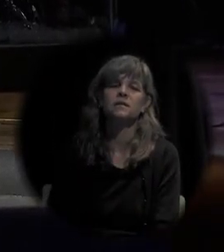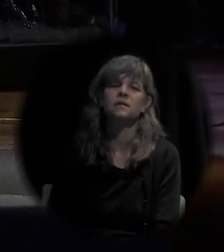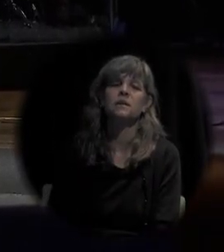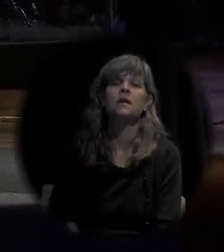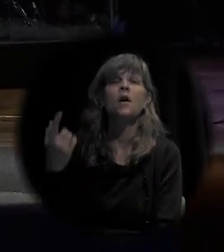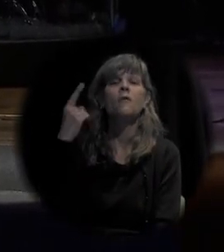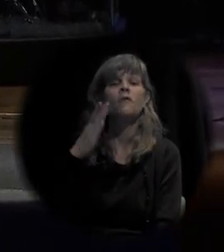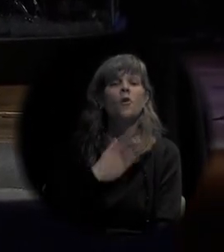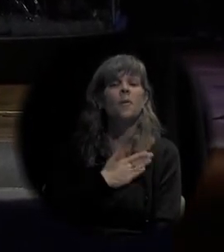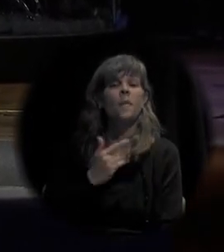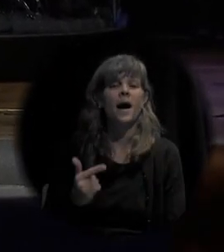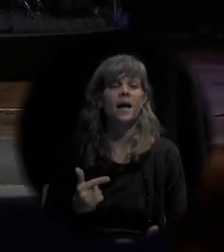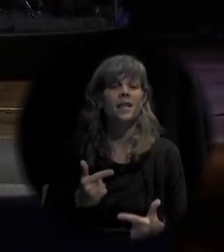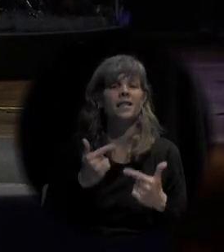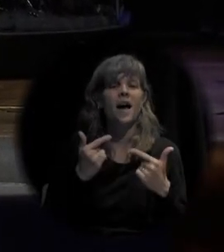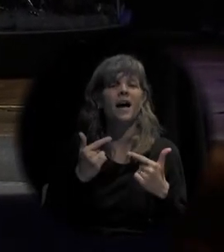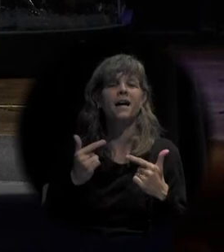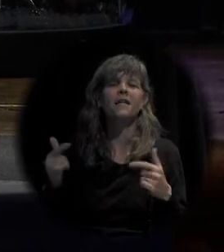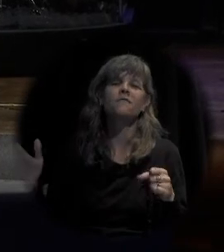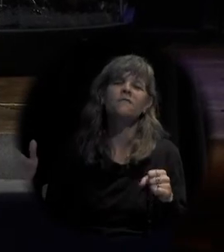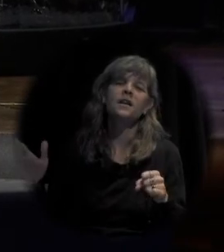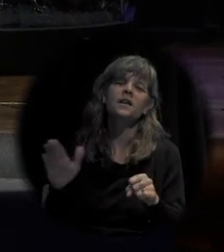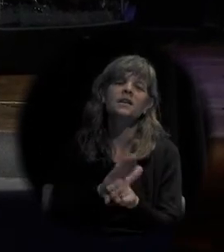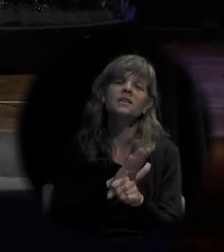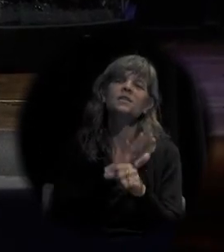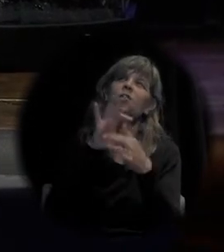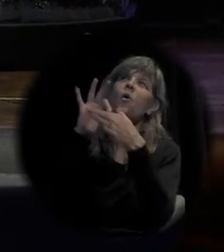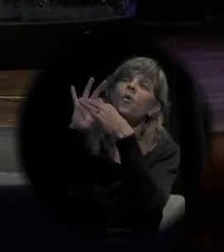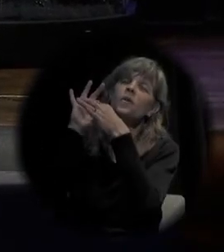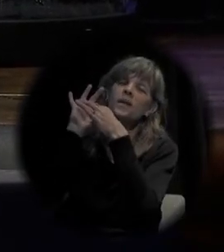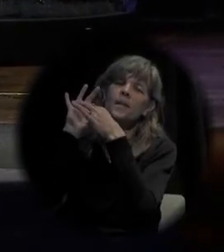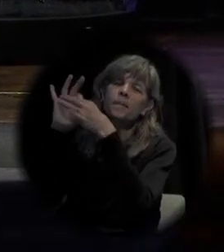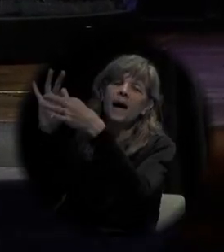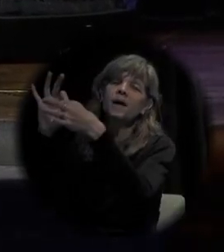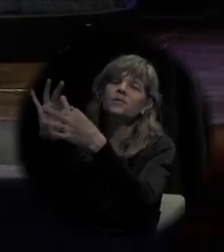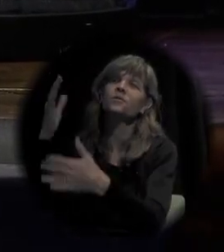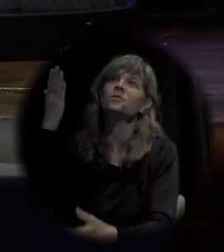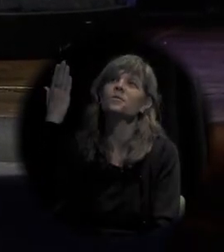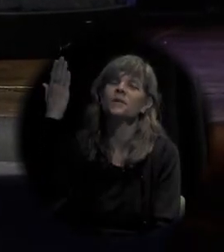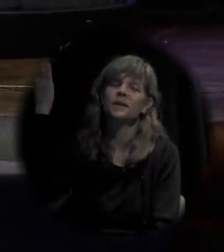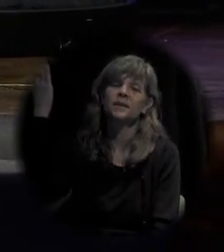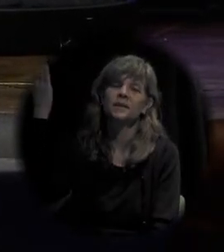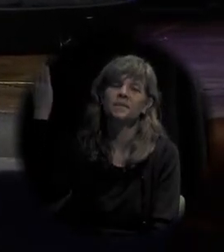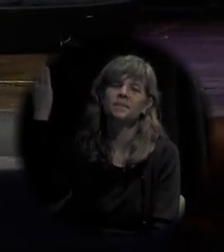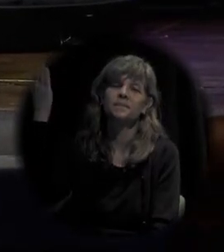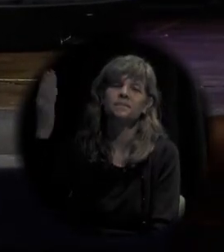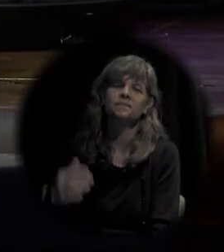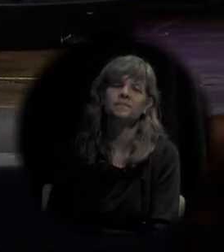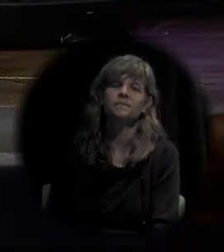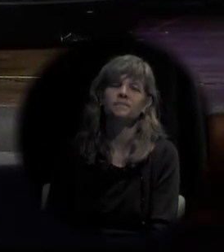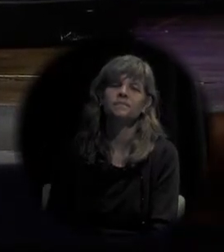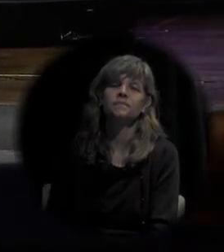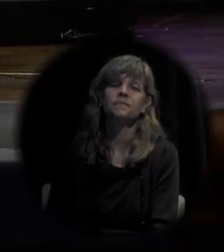Jesus, for my life is wholly bound to His.